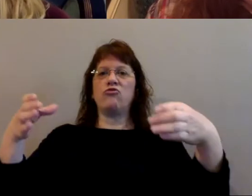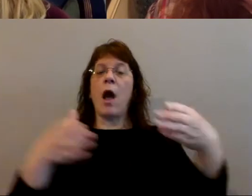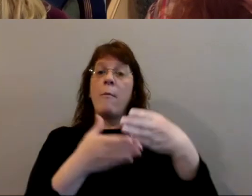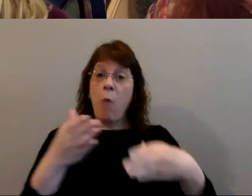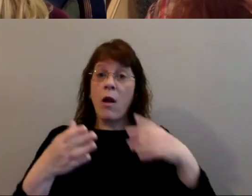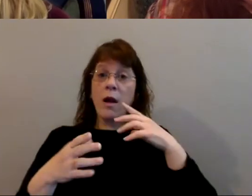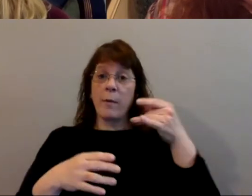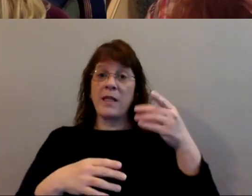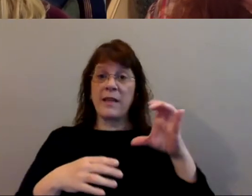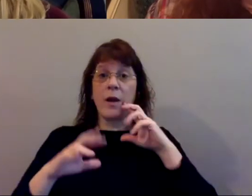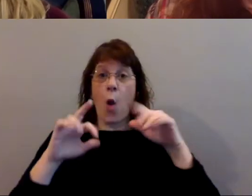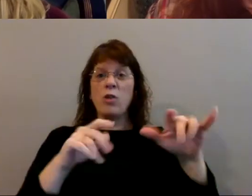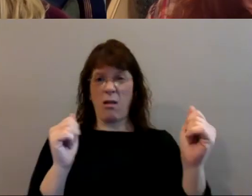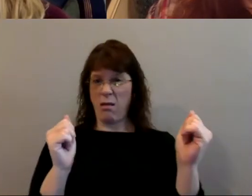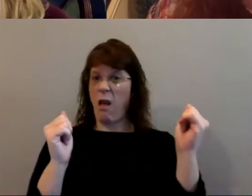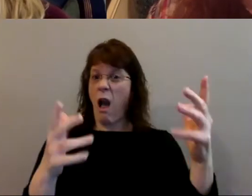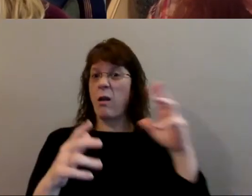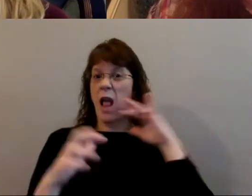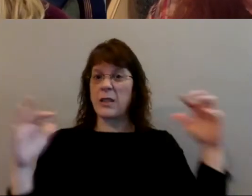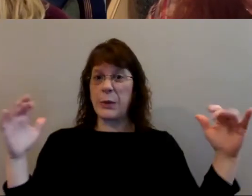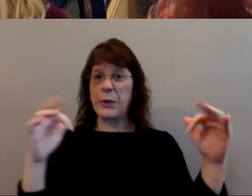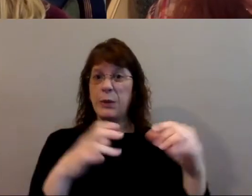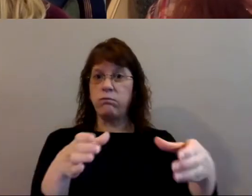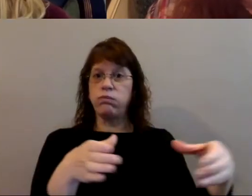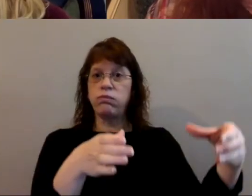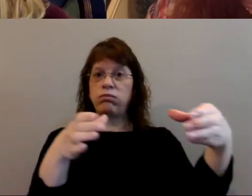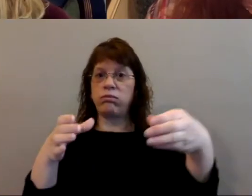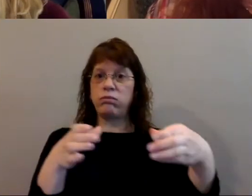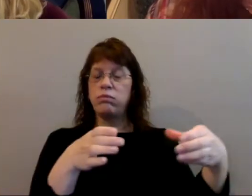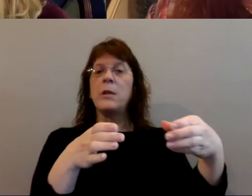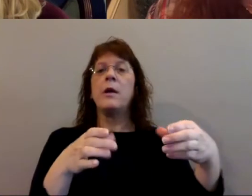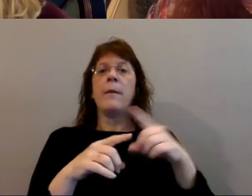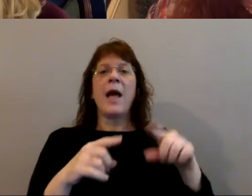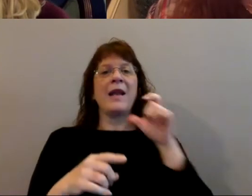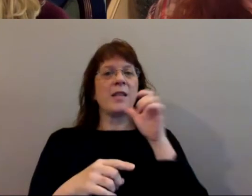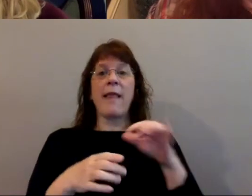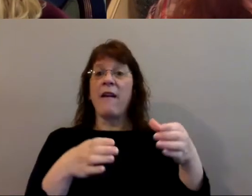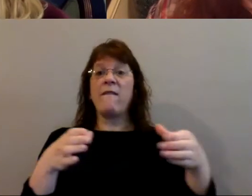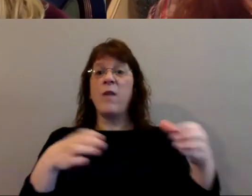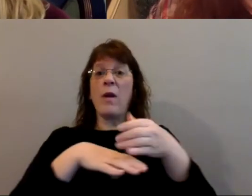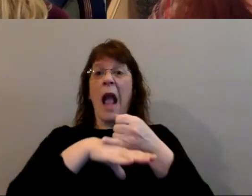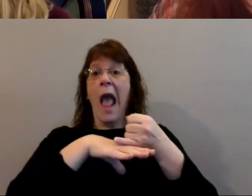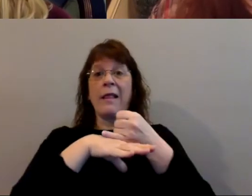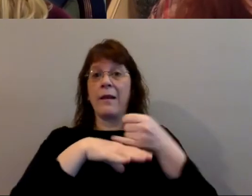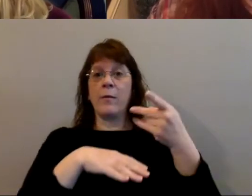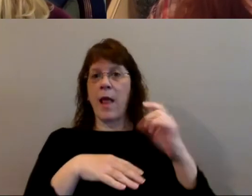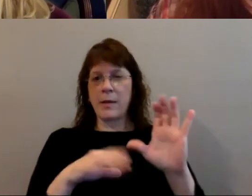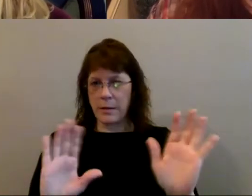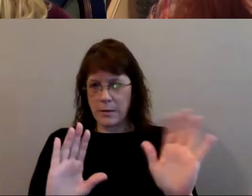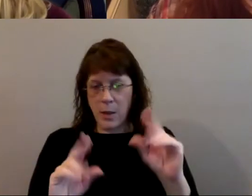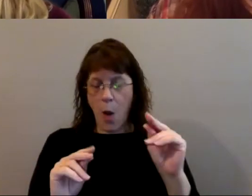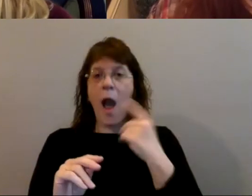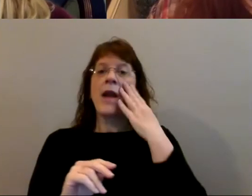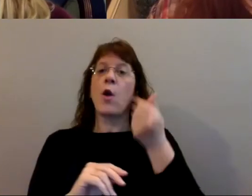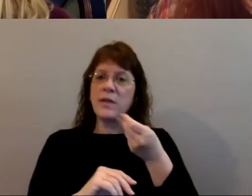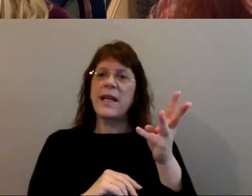plastic, or a lot of the plastic, accumulates, but it's not like it's a floating island of plastic. I know of several researchers who